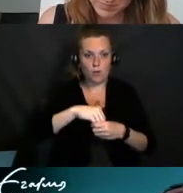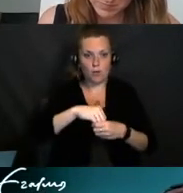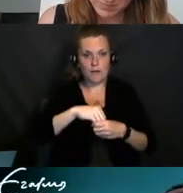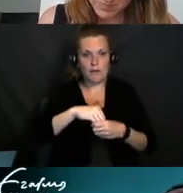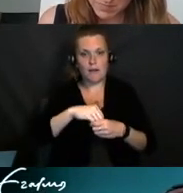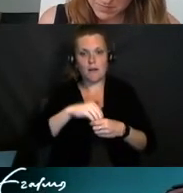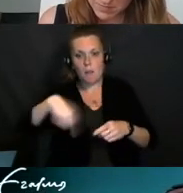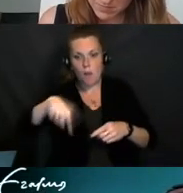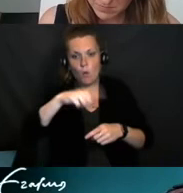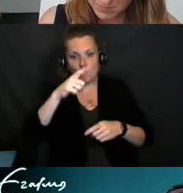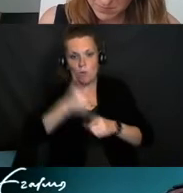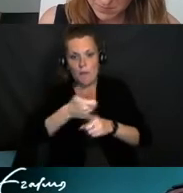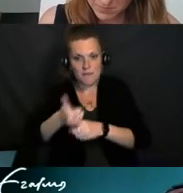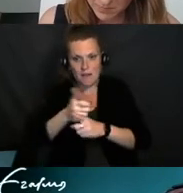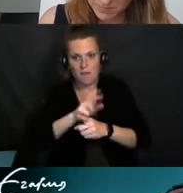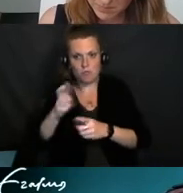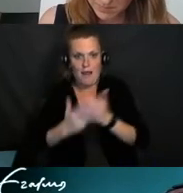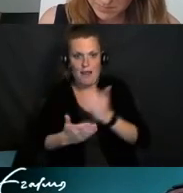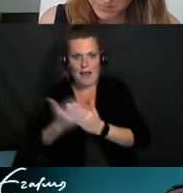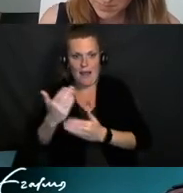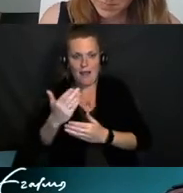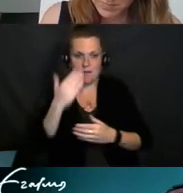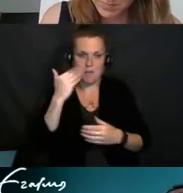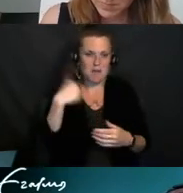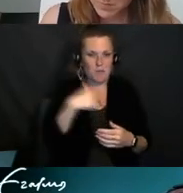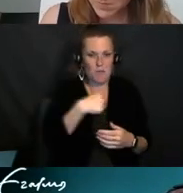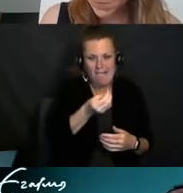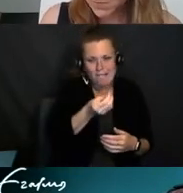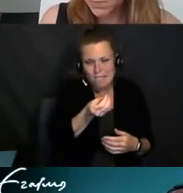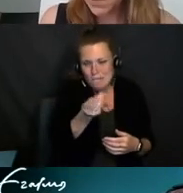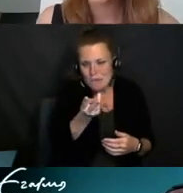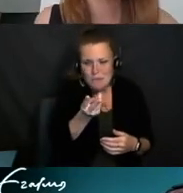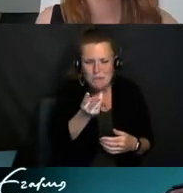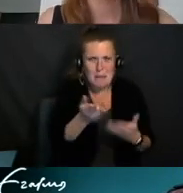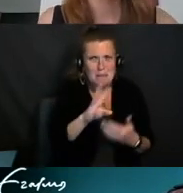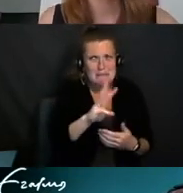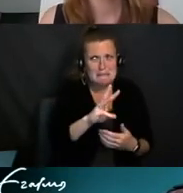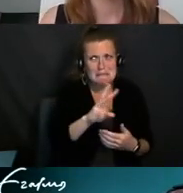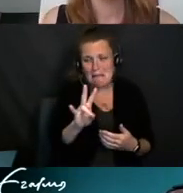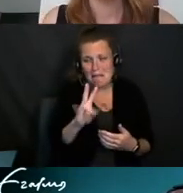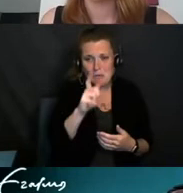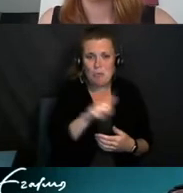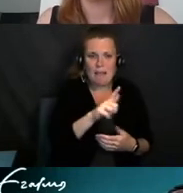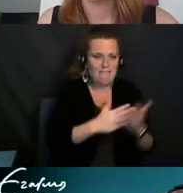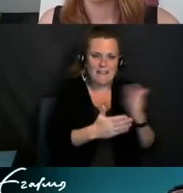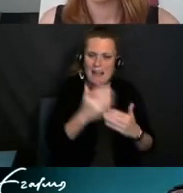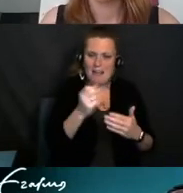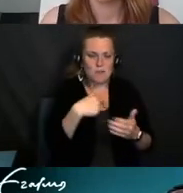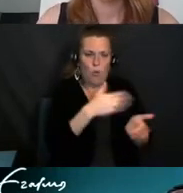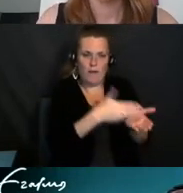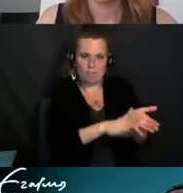in this sample because we had too few left-hander, 6 or 7 if I remember well, so we dropped them out.